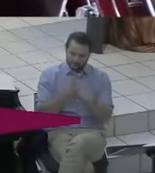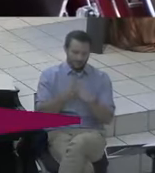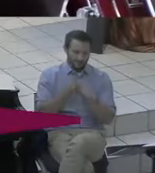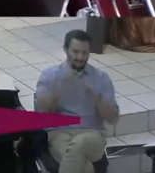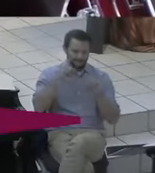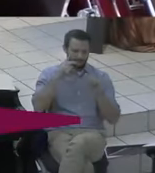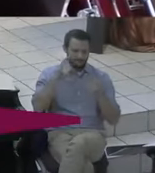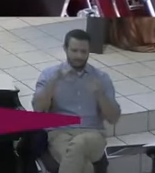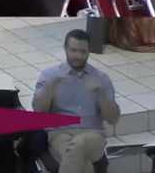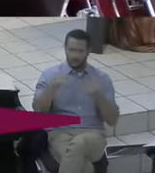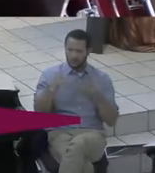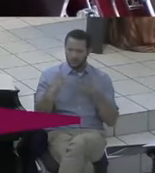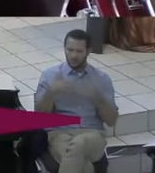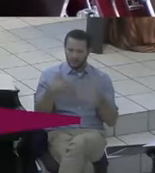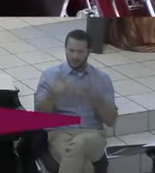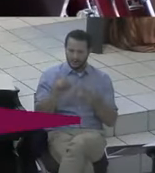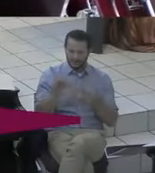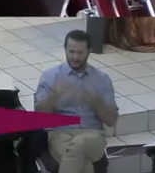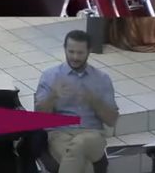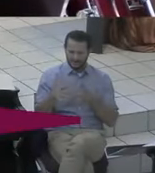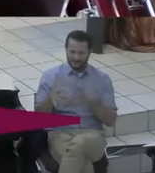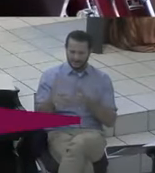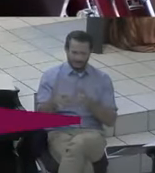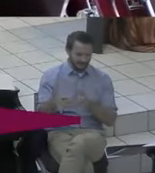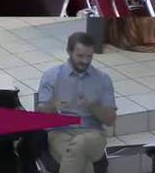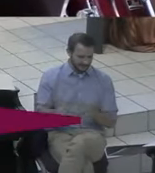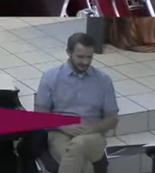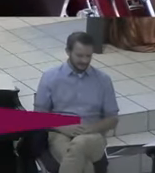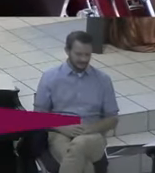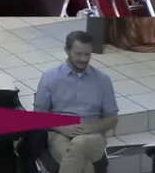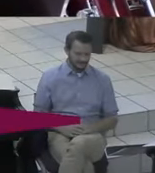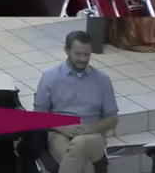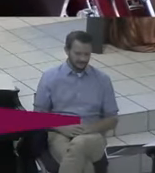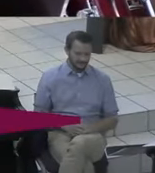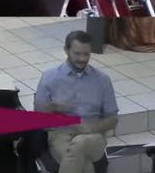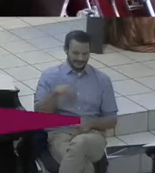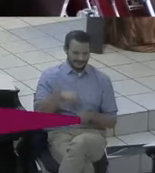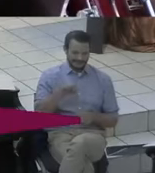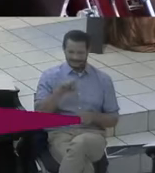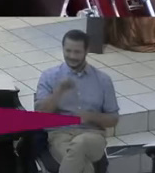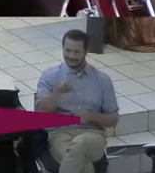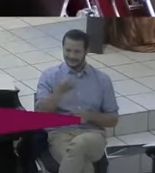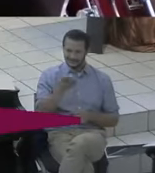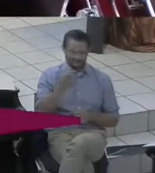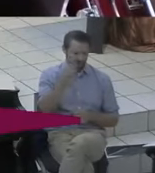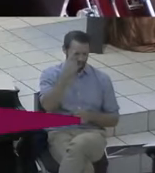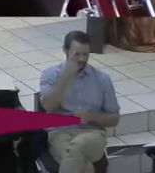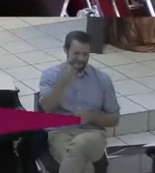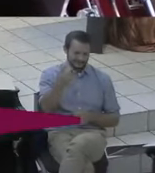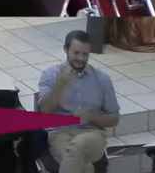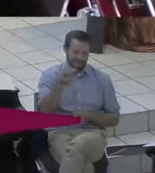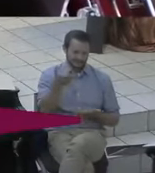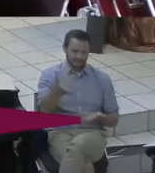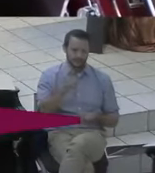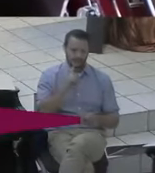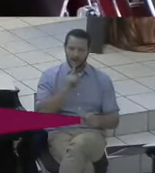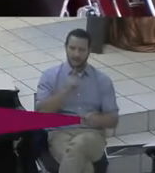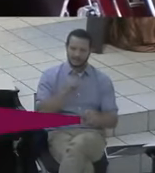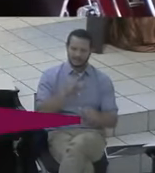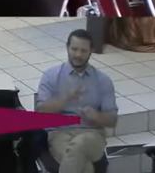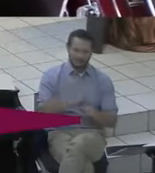on, follow hope wherever it leads, in the seed of